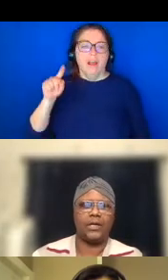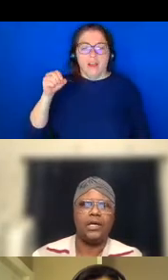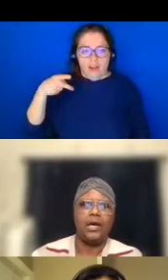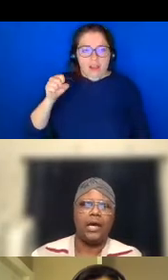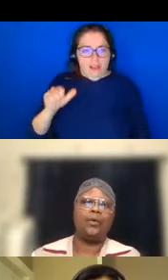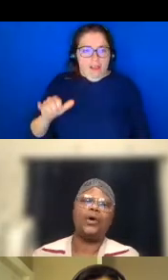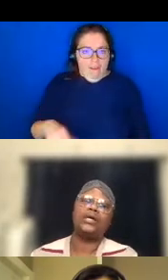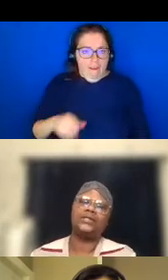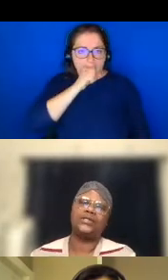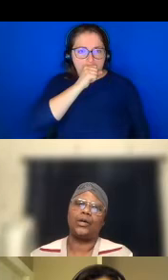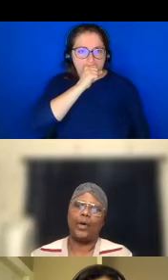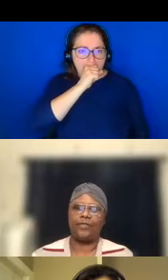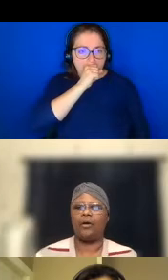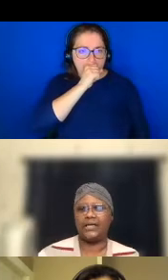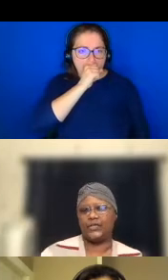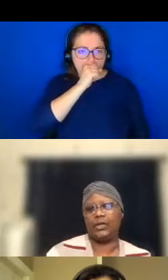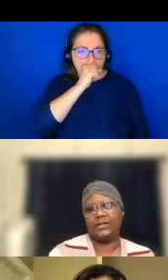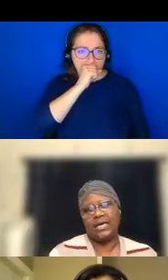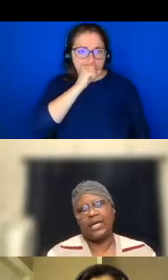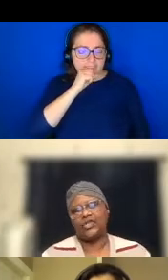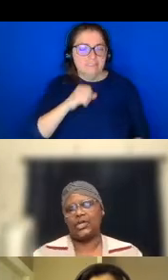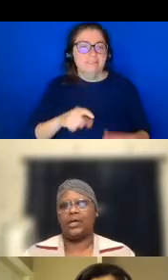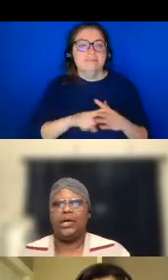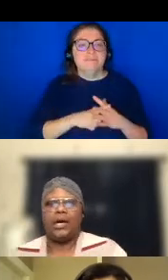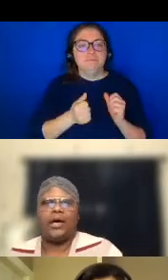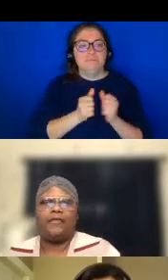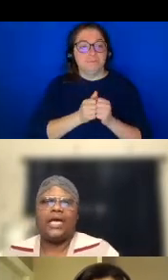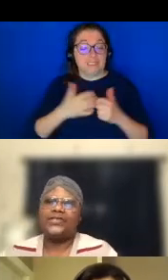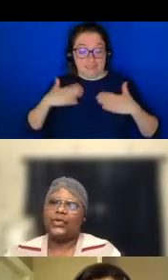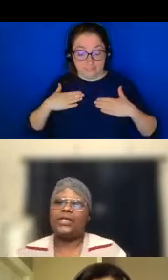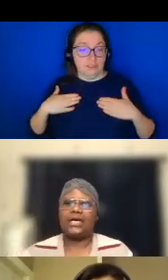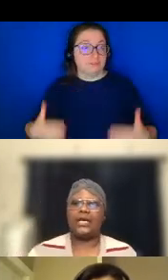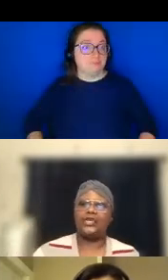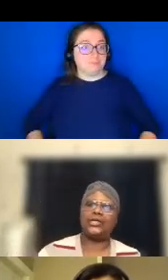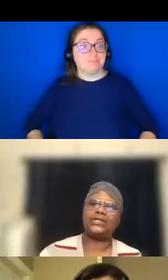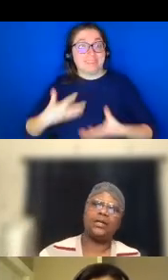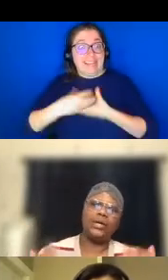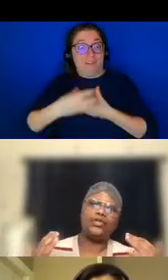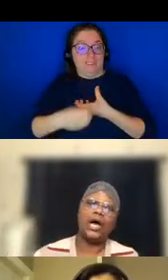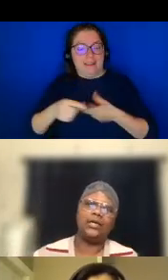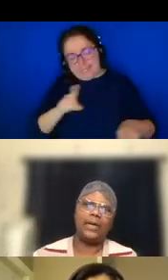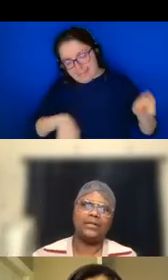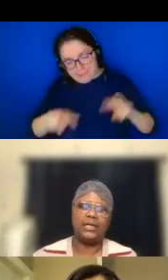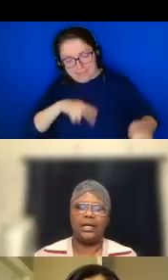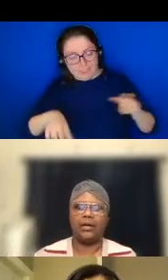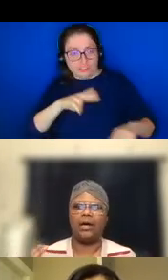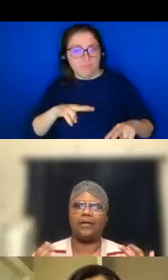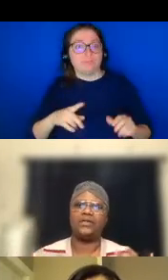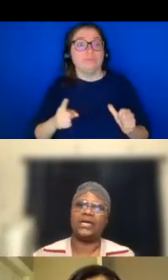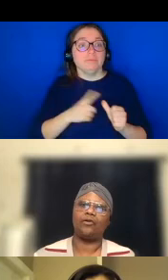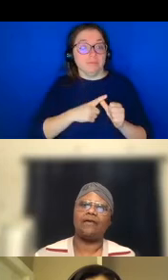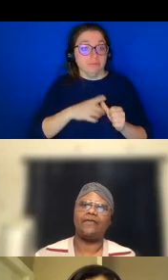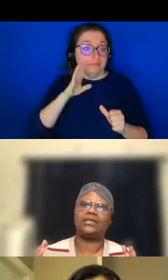autopsy. And we're going to start with our external examination. The external examination is going to be documenting